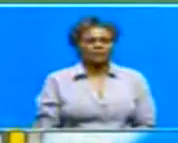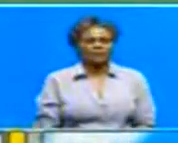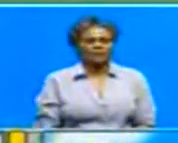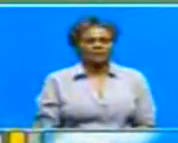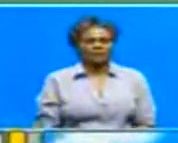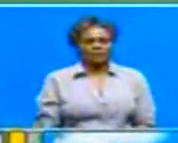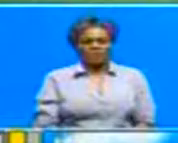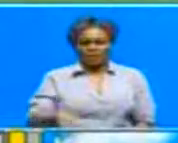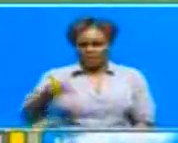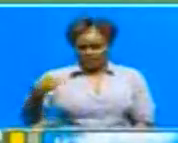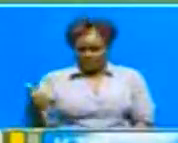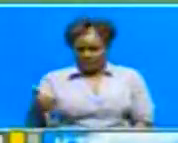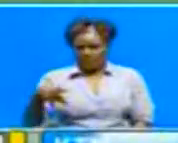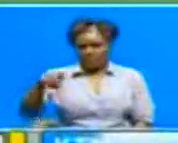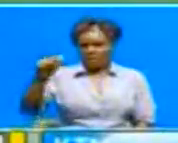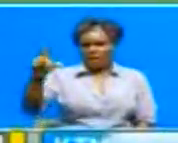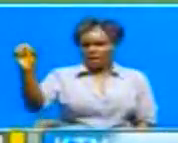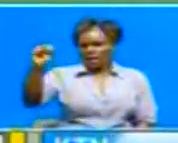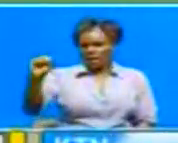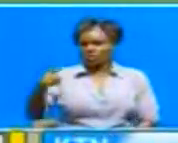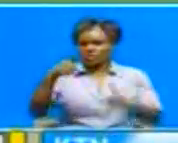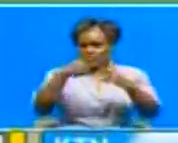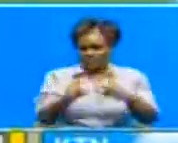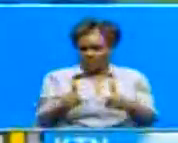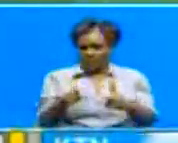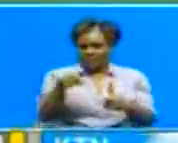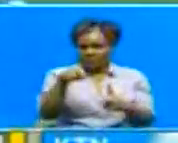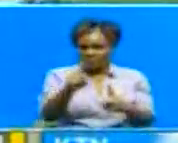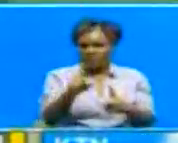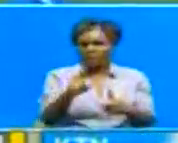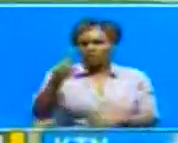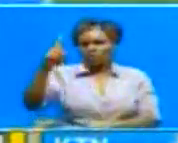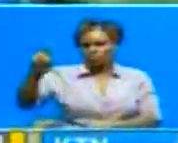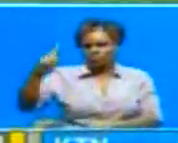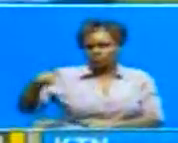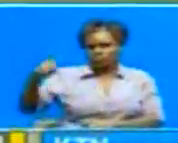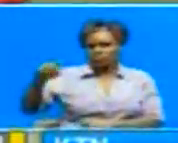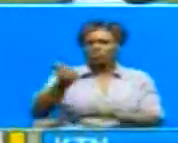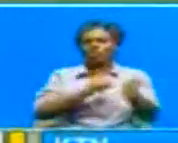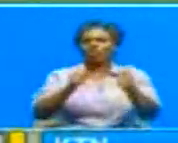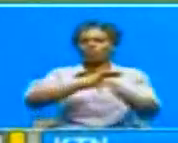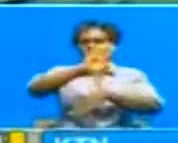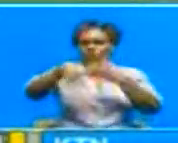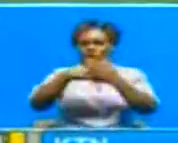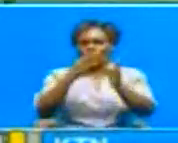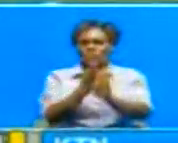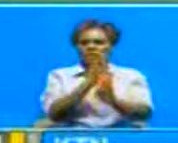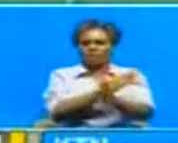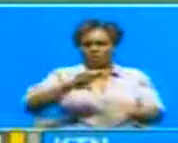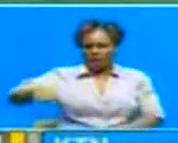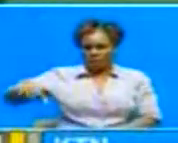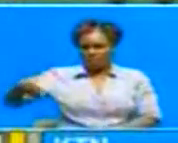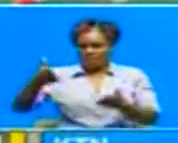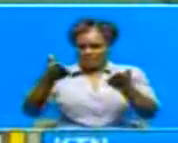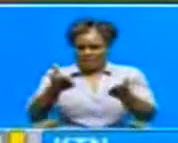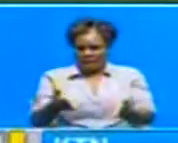In its inaugural year, Palos FC began playing in the provincial league, where it won all its matches before proceeding to the county tier league and